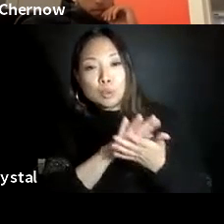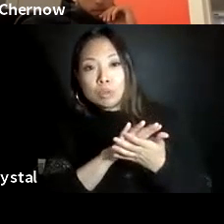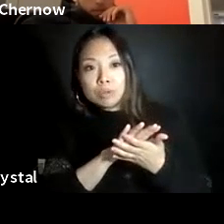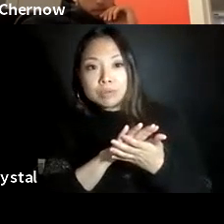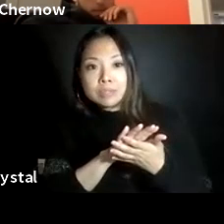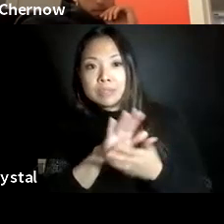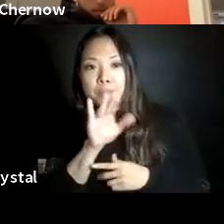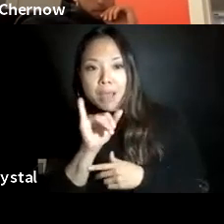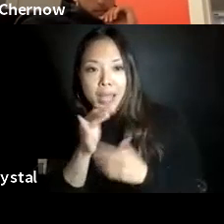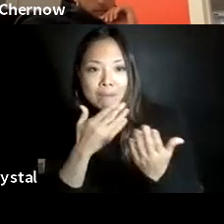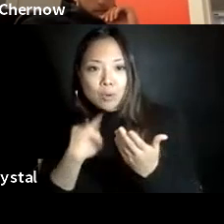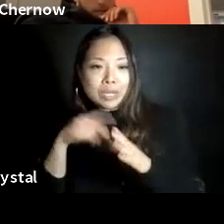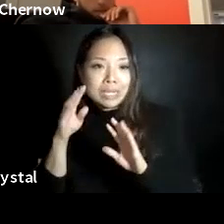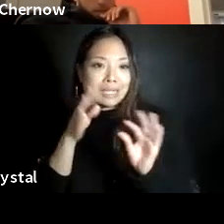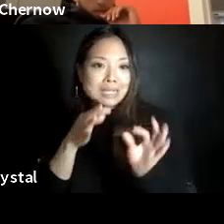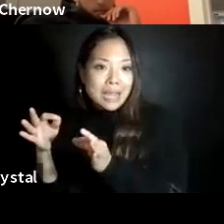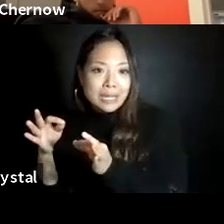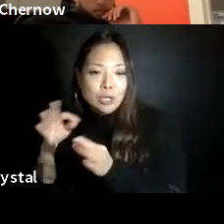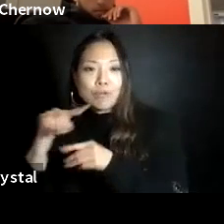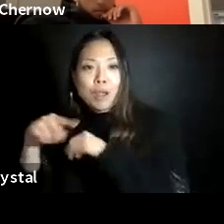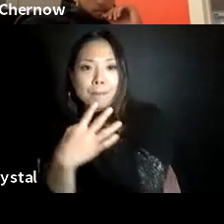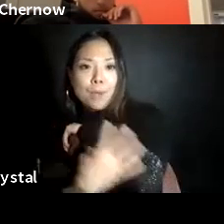we decided around poverty.